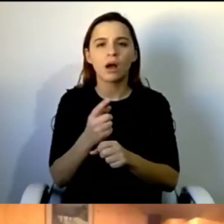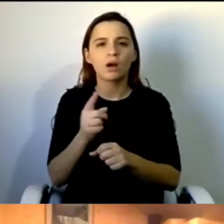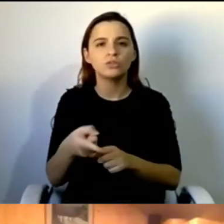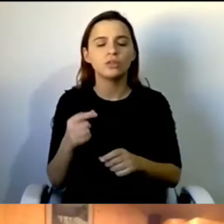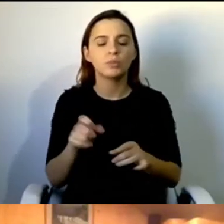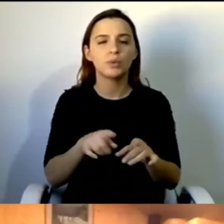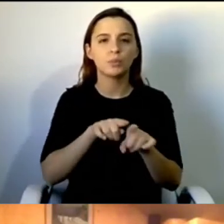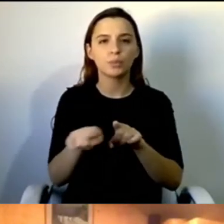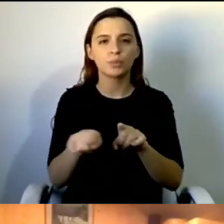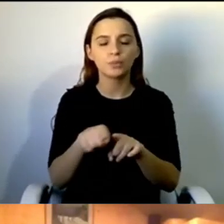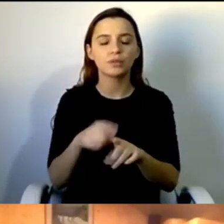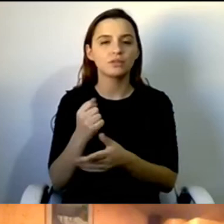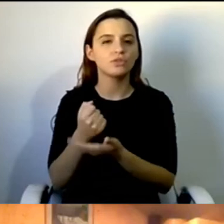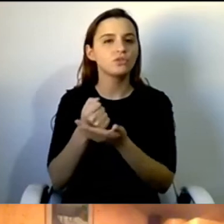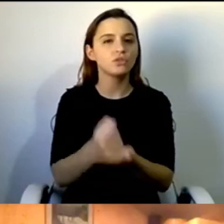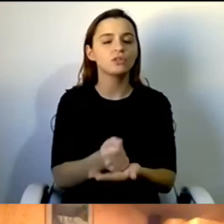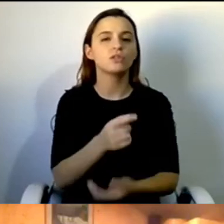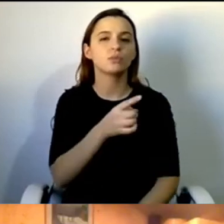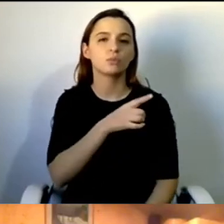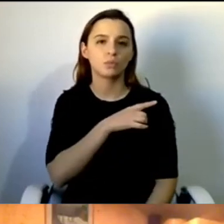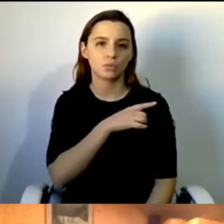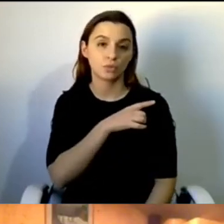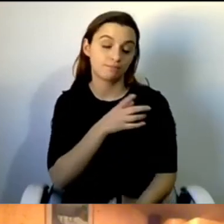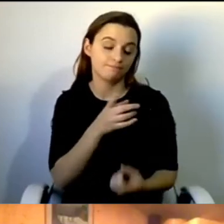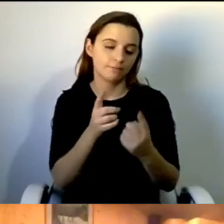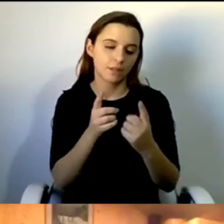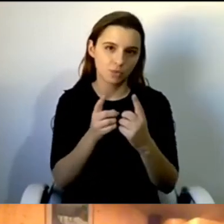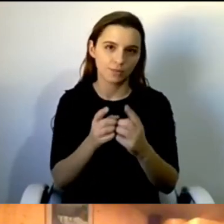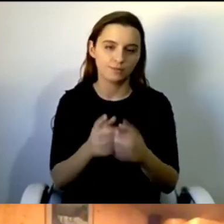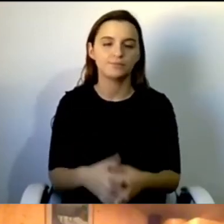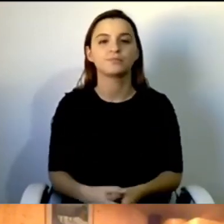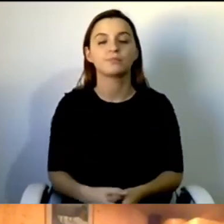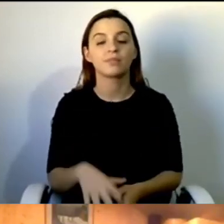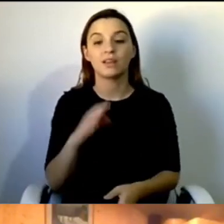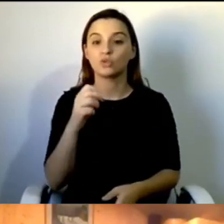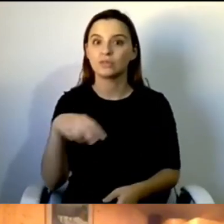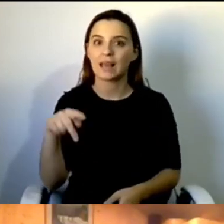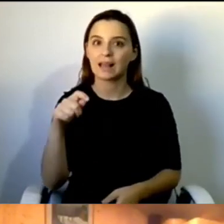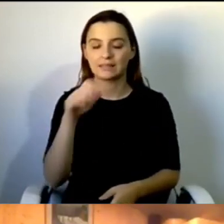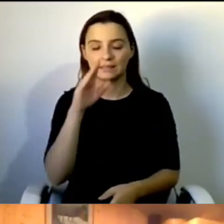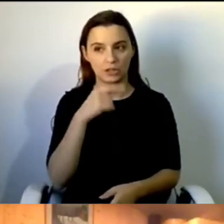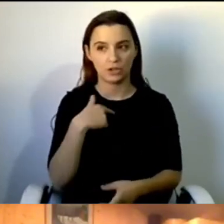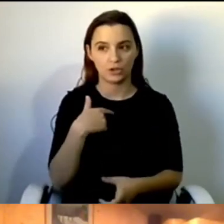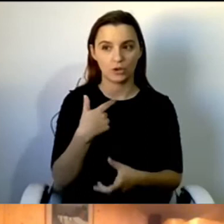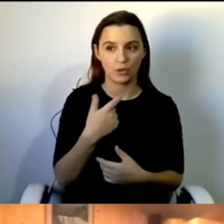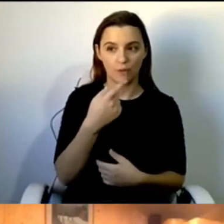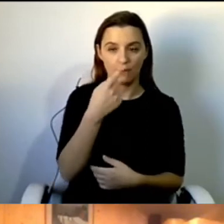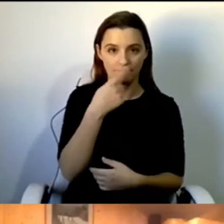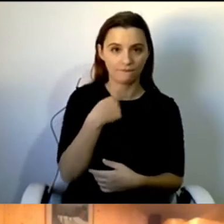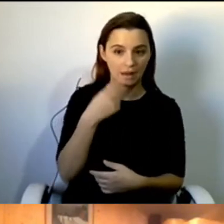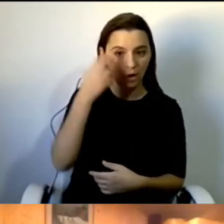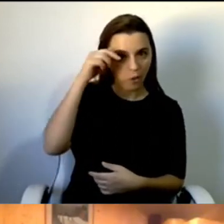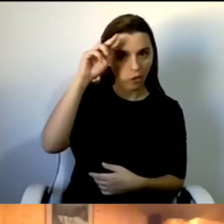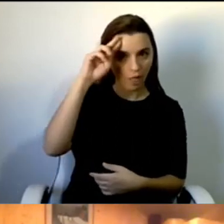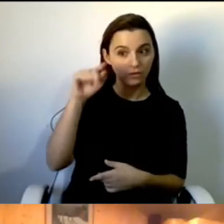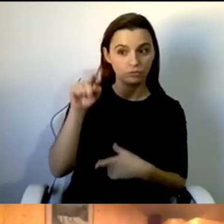the, and maybe Suzanne, if I get wrong, please make change. I think that Otto Ratzke came either in the very beginning of the